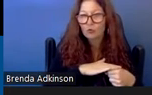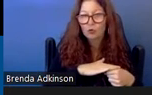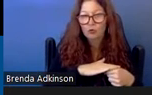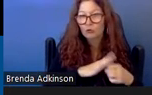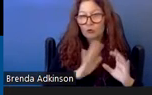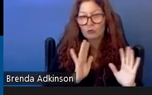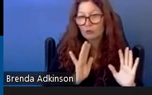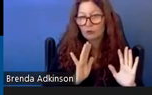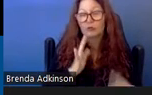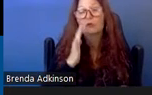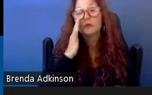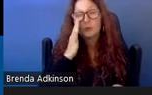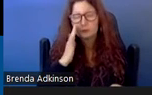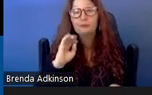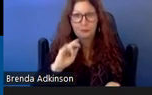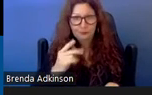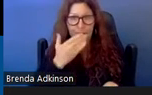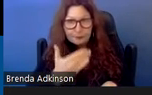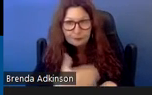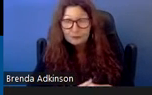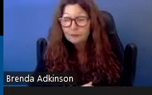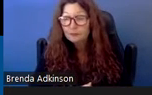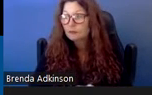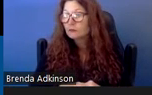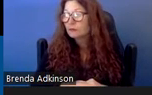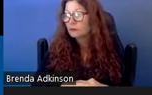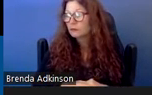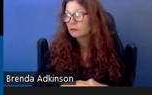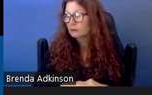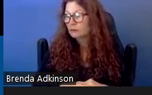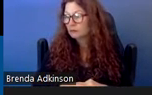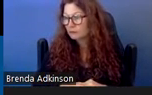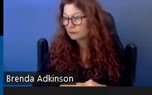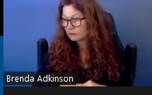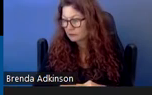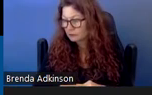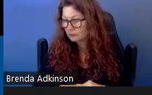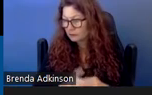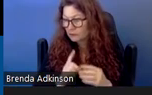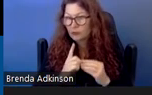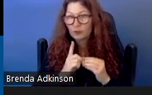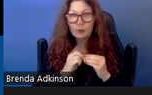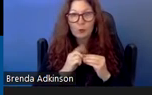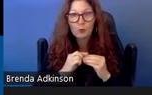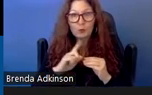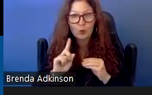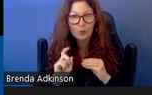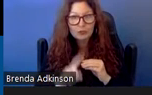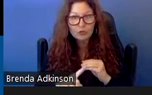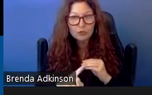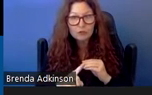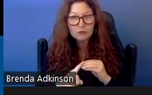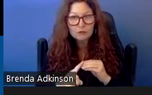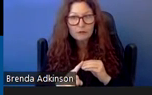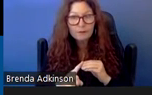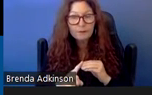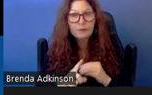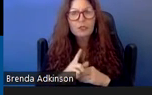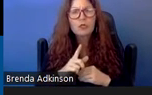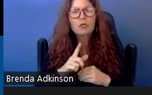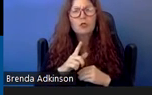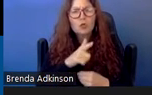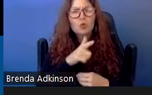Thanks, Rebecca. And we have one more question at the moment, and that is, who would be the right point